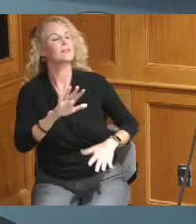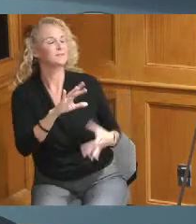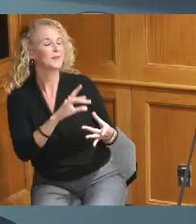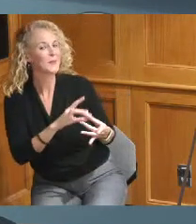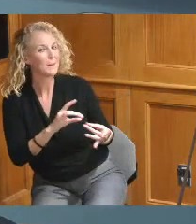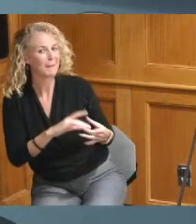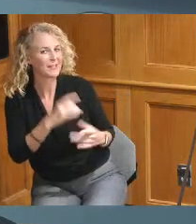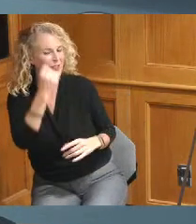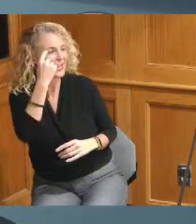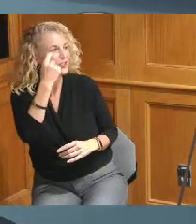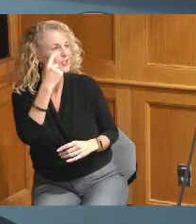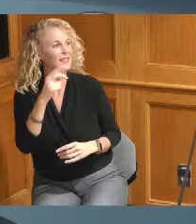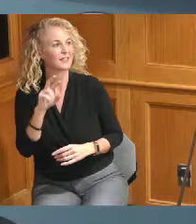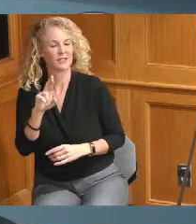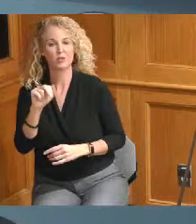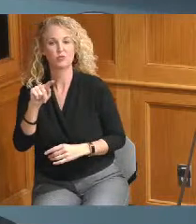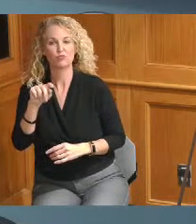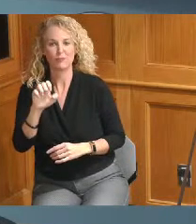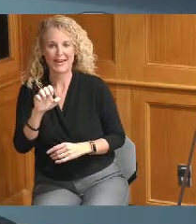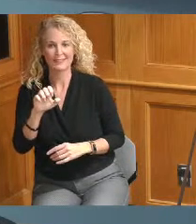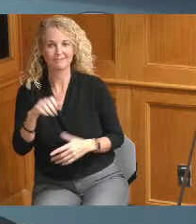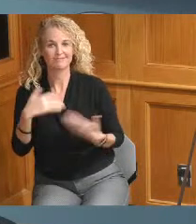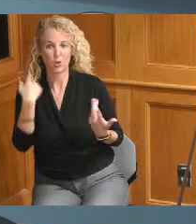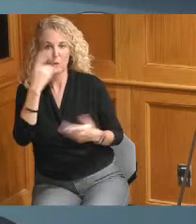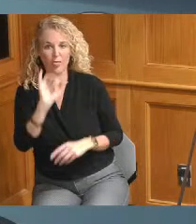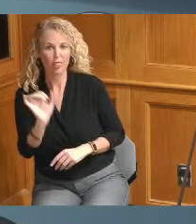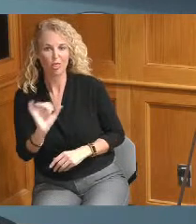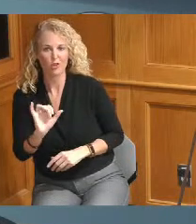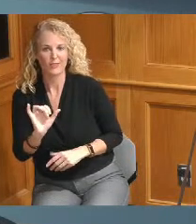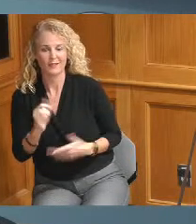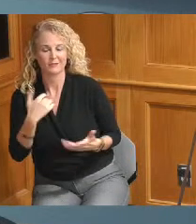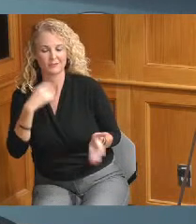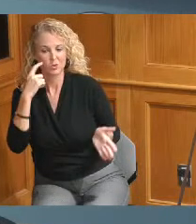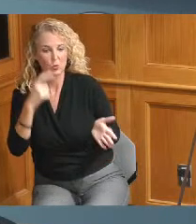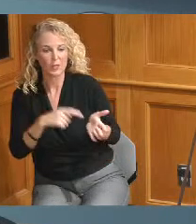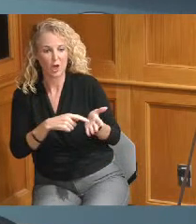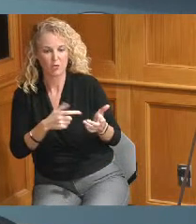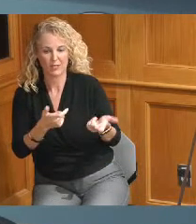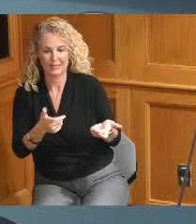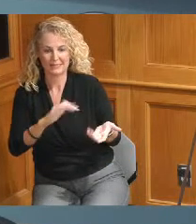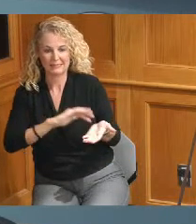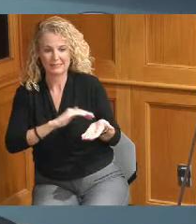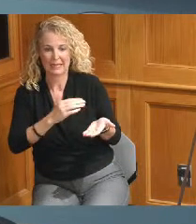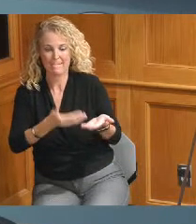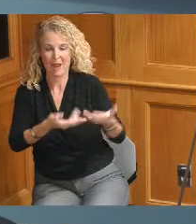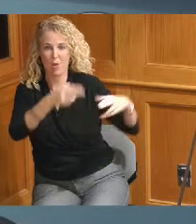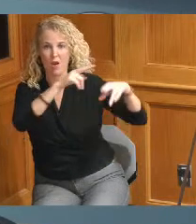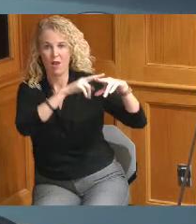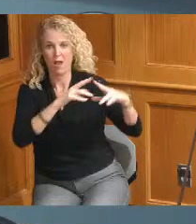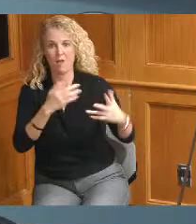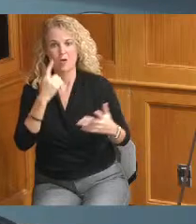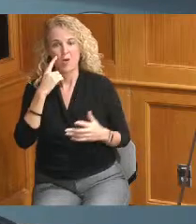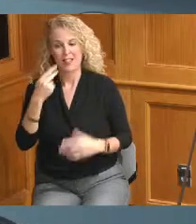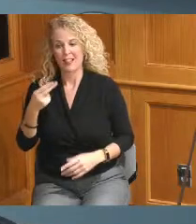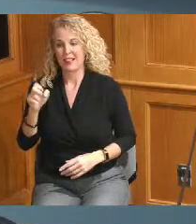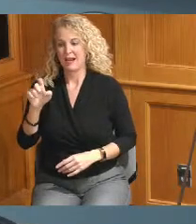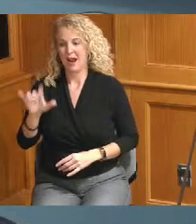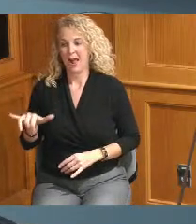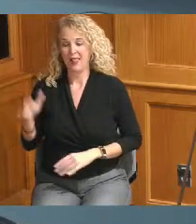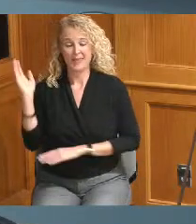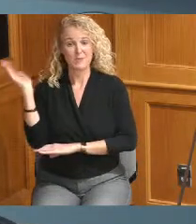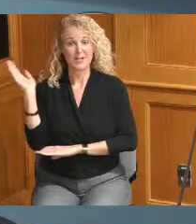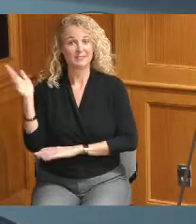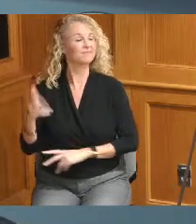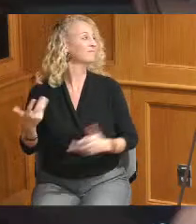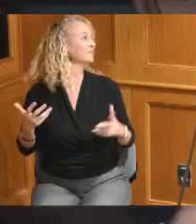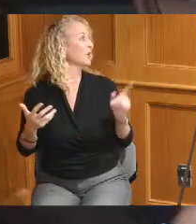think what you're getting at is the rates, right? How do these large increases in spending impact the rates? And I think that's Holly's part. Am I right, Holly? She's